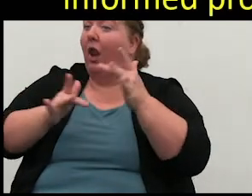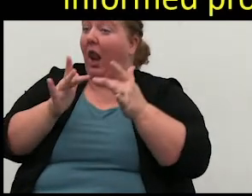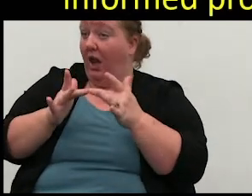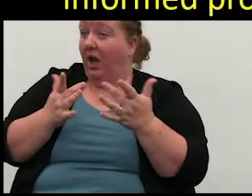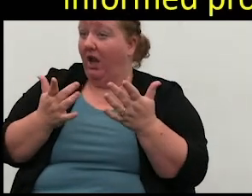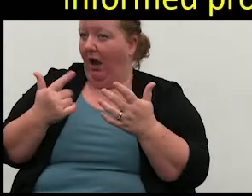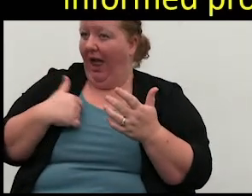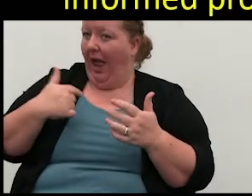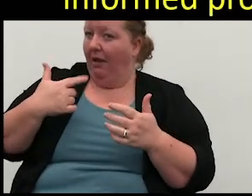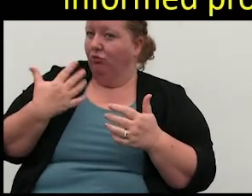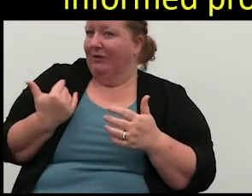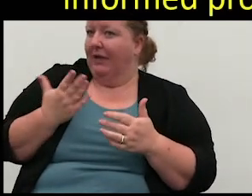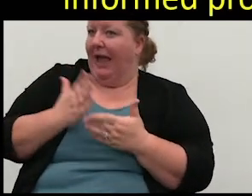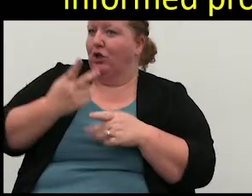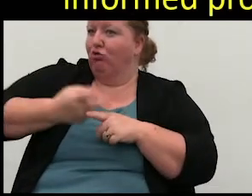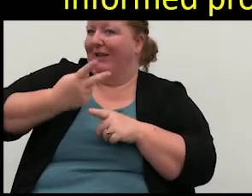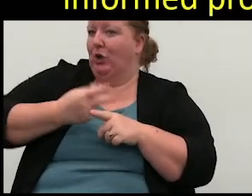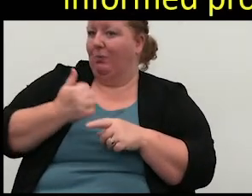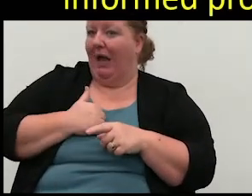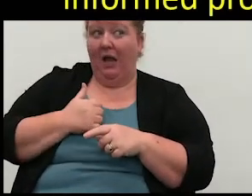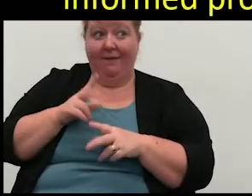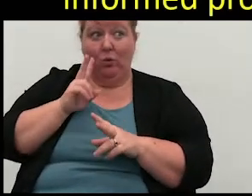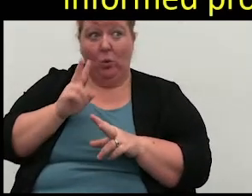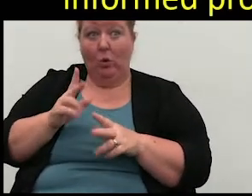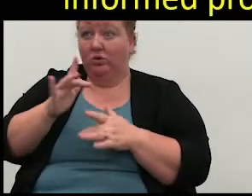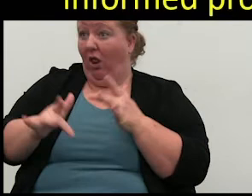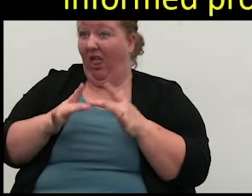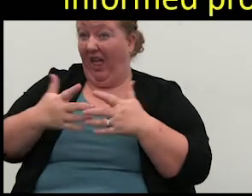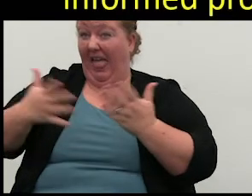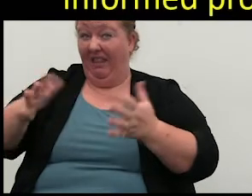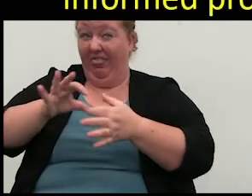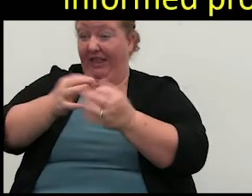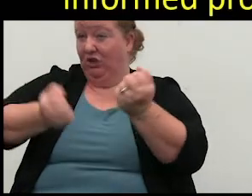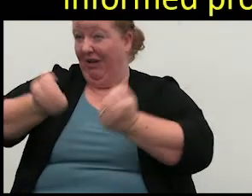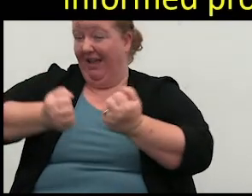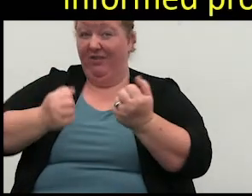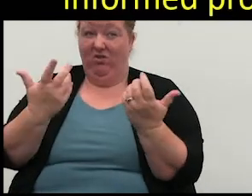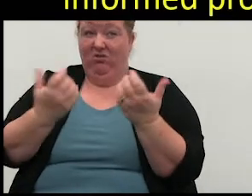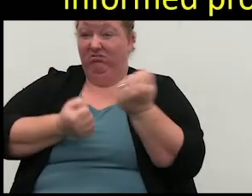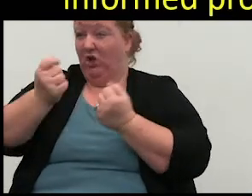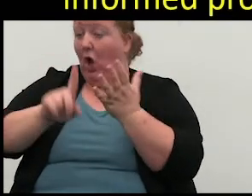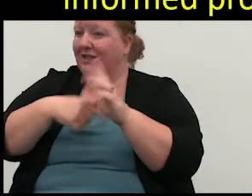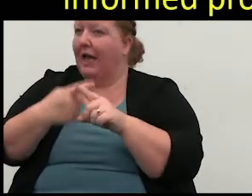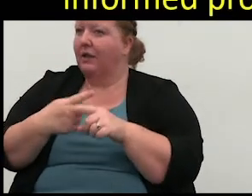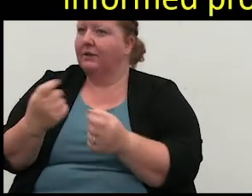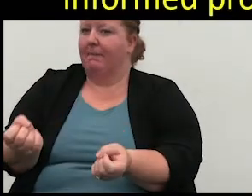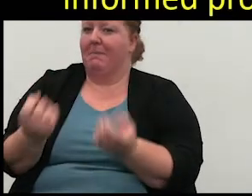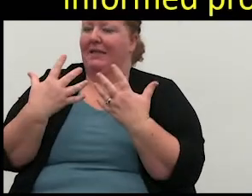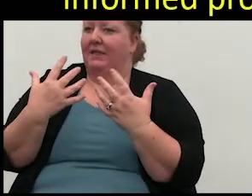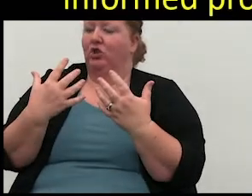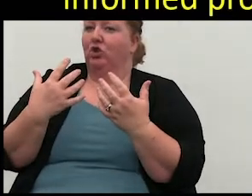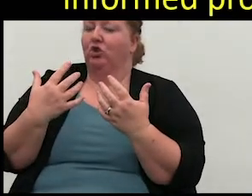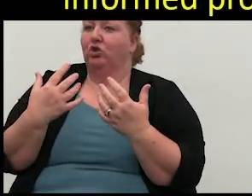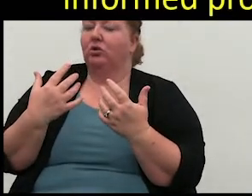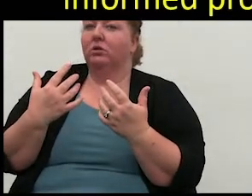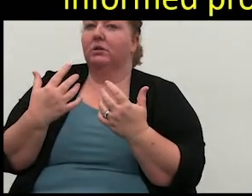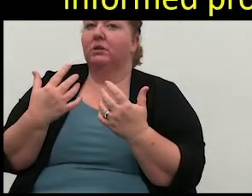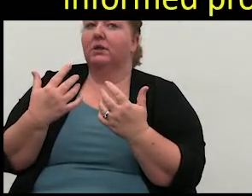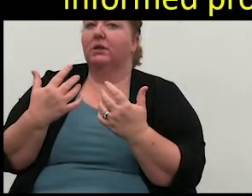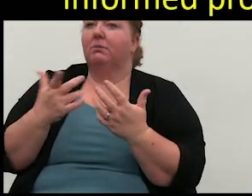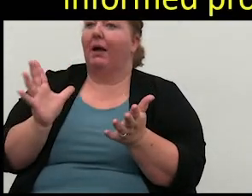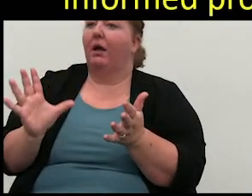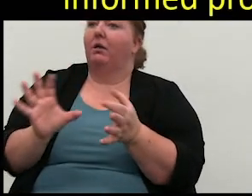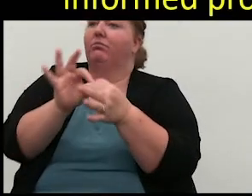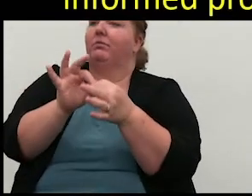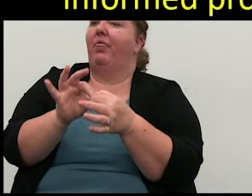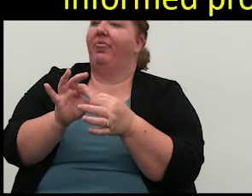renewed mine. Anyone looked online with anything to do with driving or car tax? You get a message about joining the